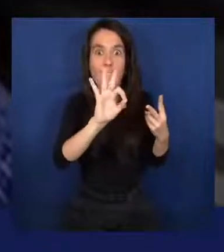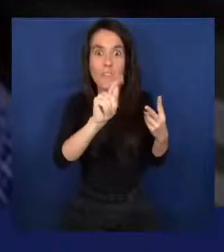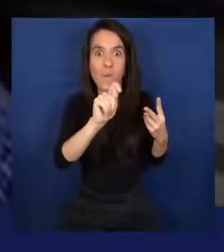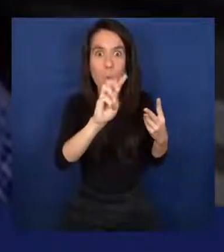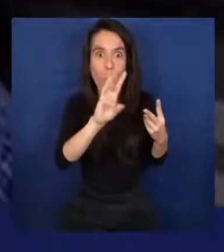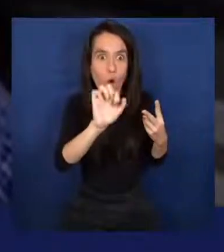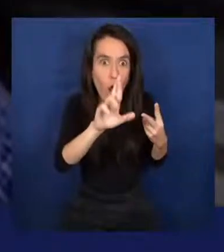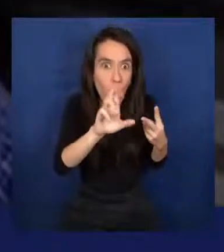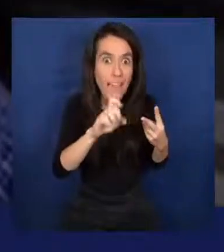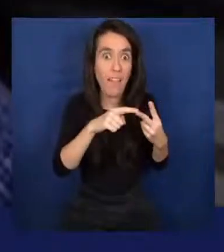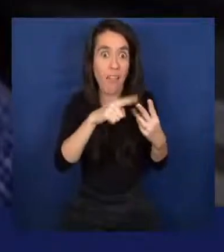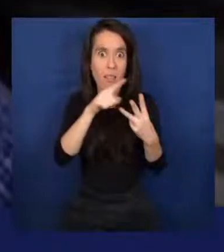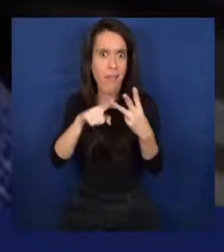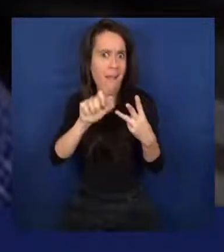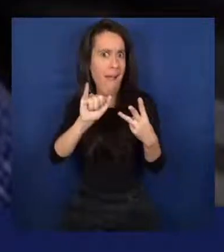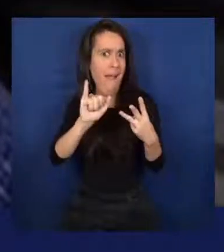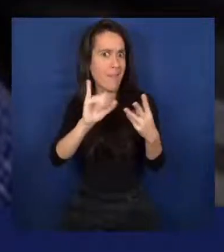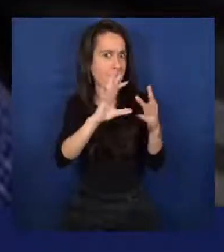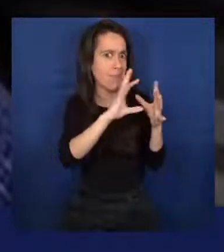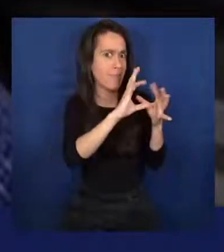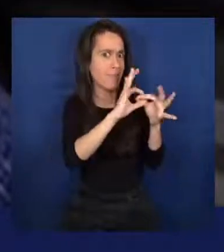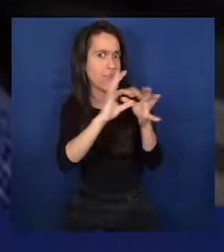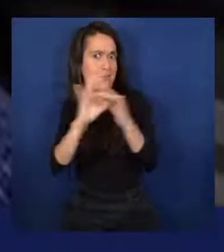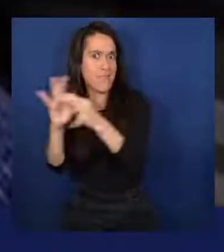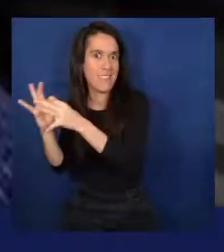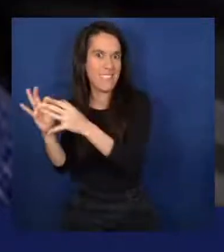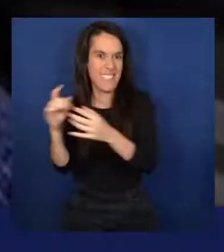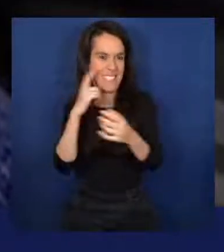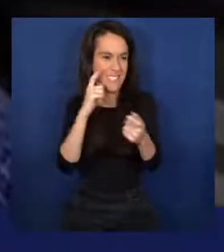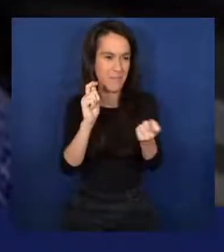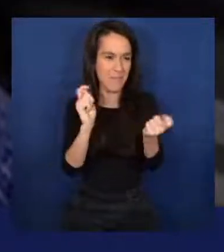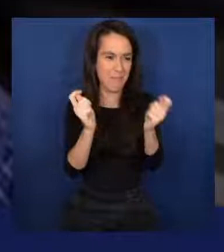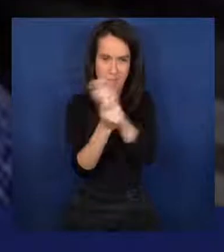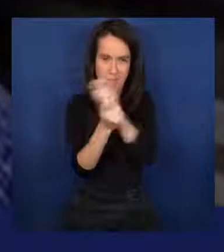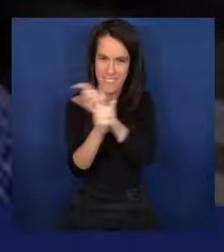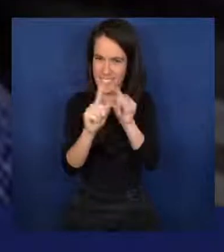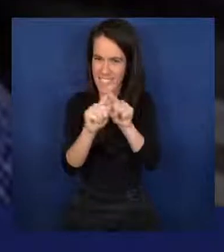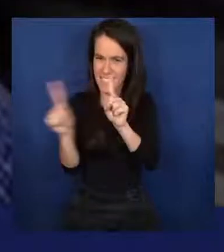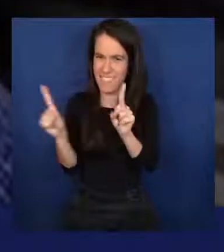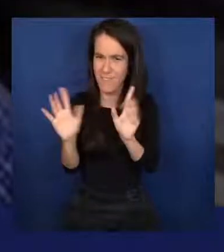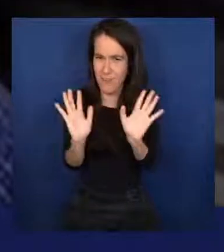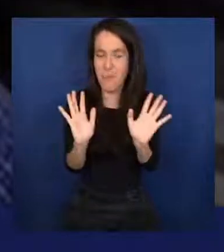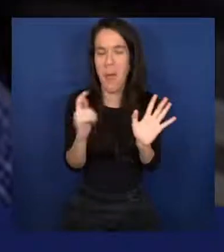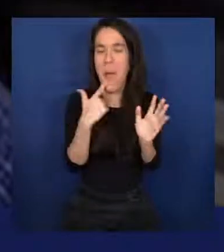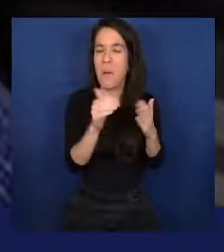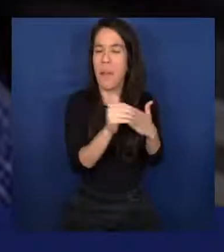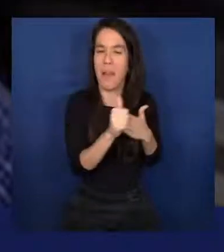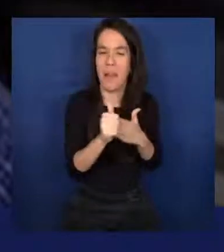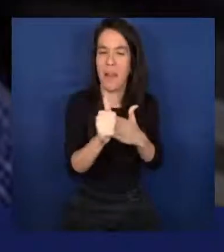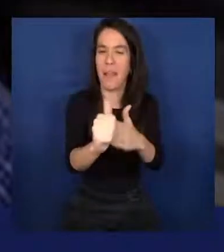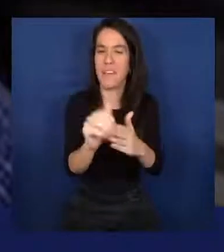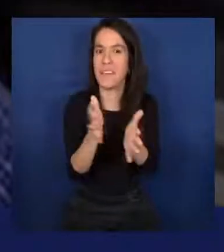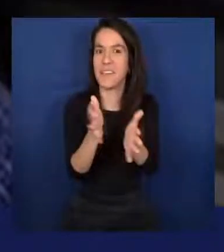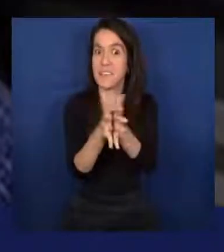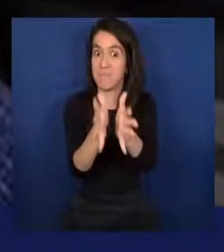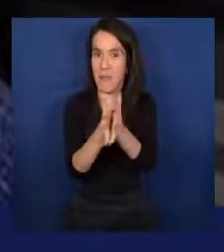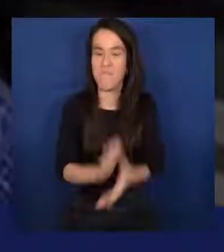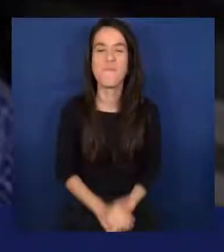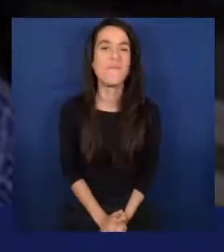is interesting. It has twisted and turned a number of times. Oh, wow.